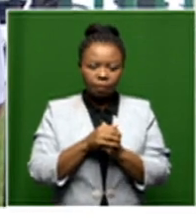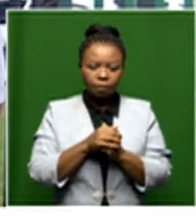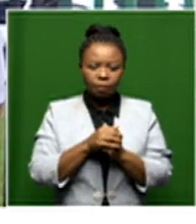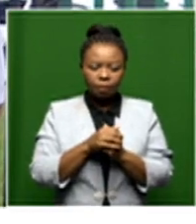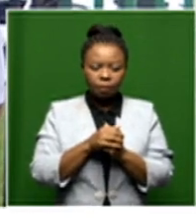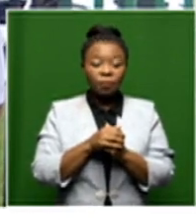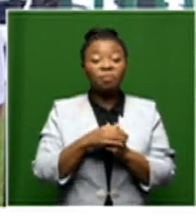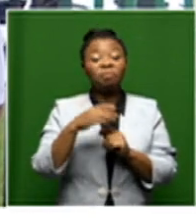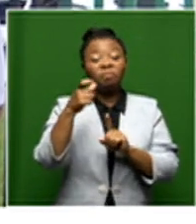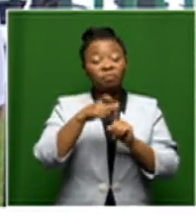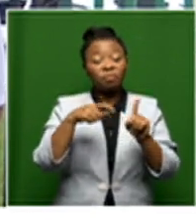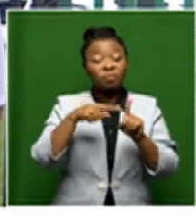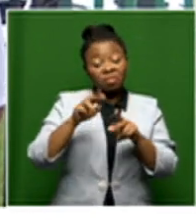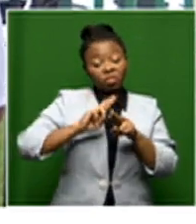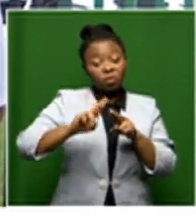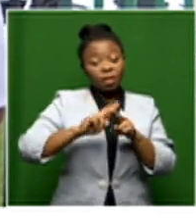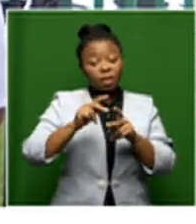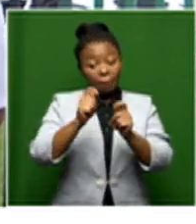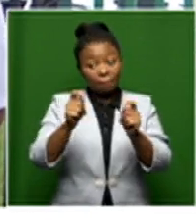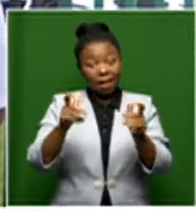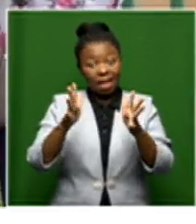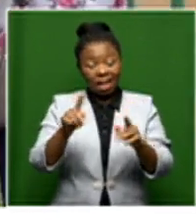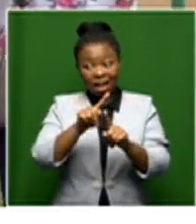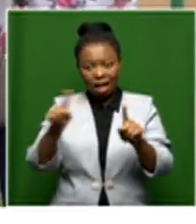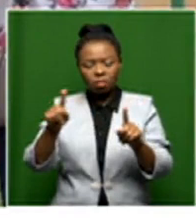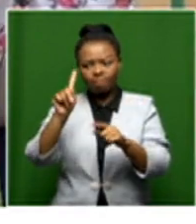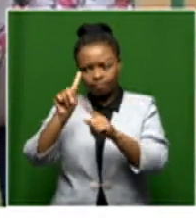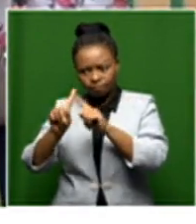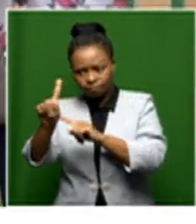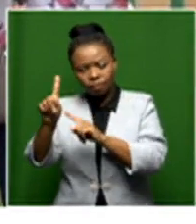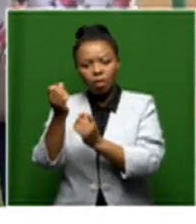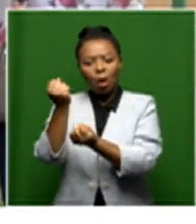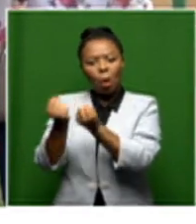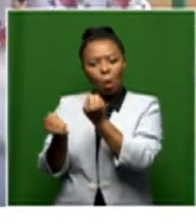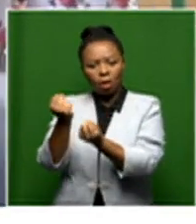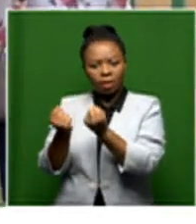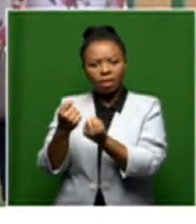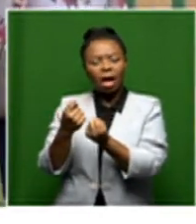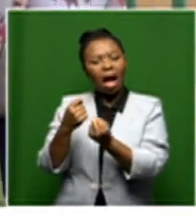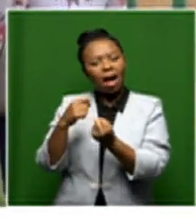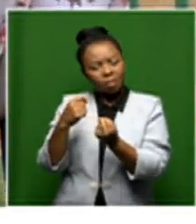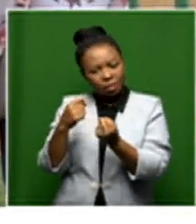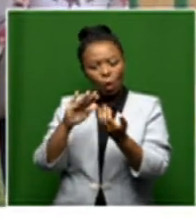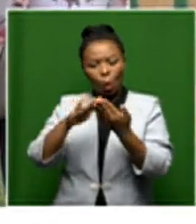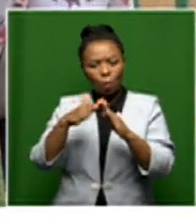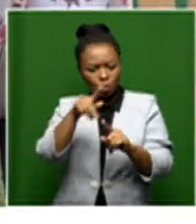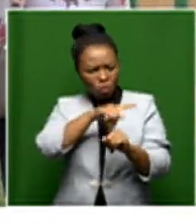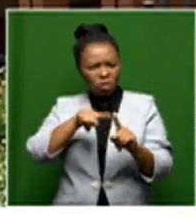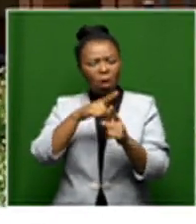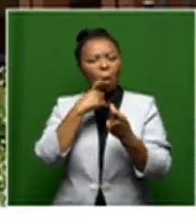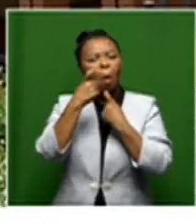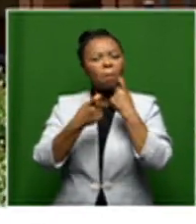The Katlehong Ratepayers Association took the matter to court after residents complained for years over service